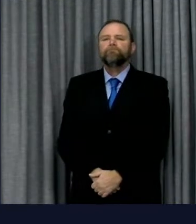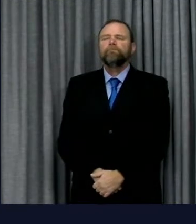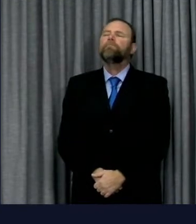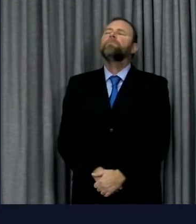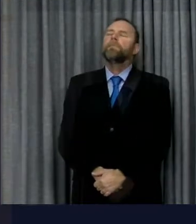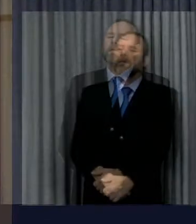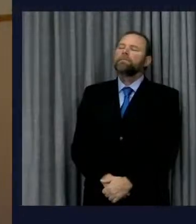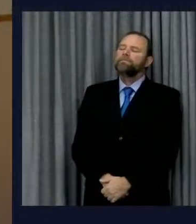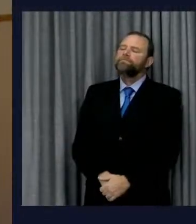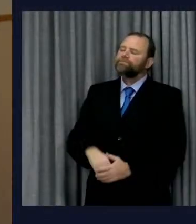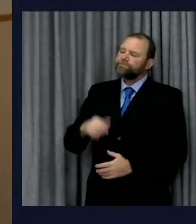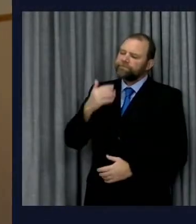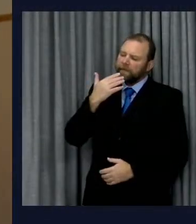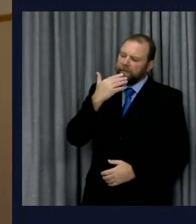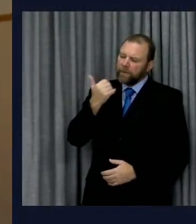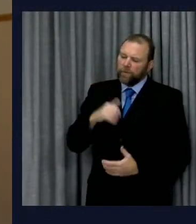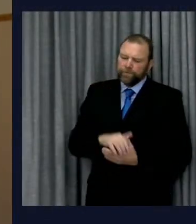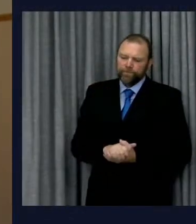Thank you.